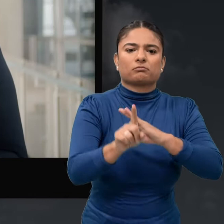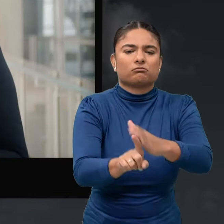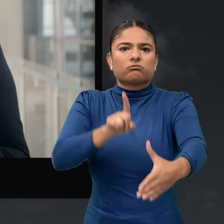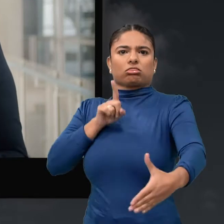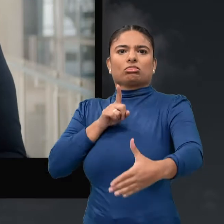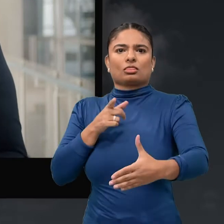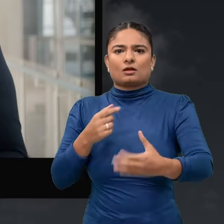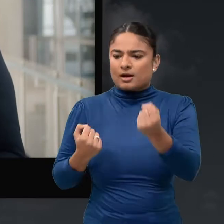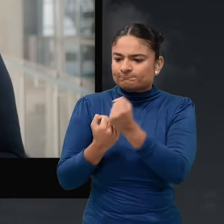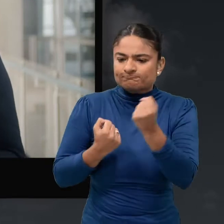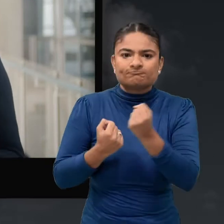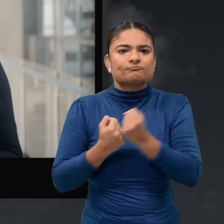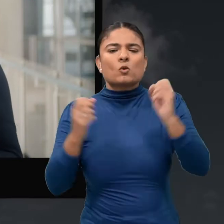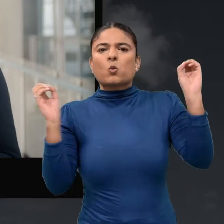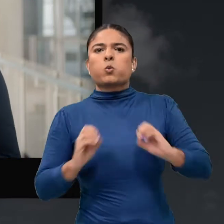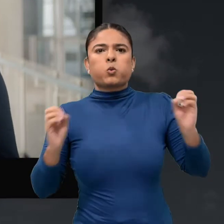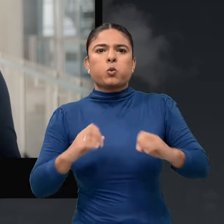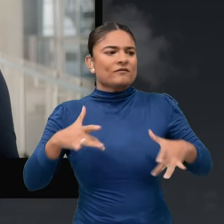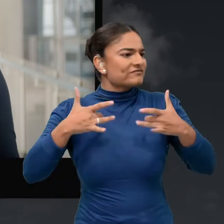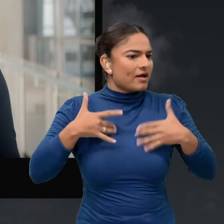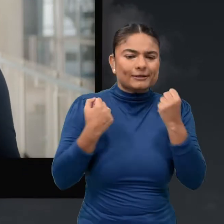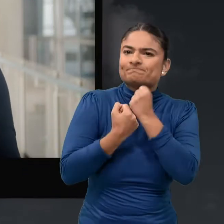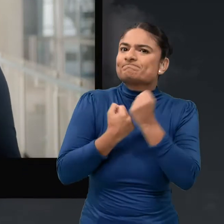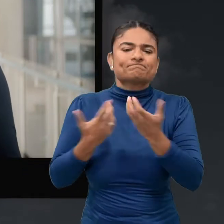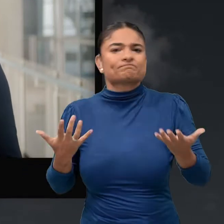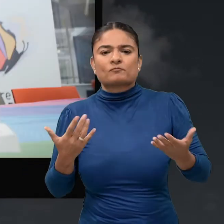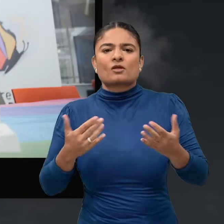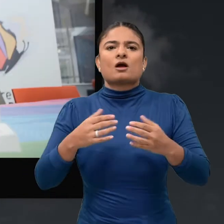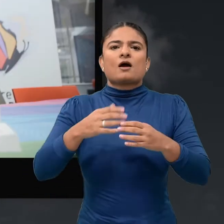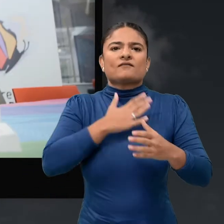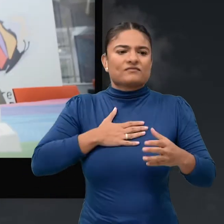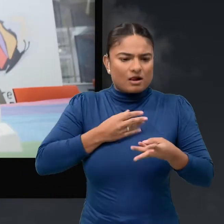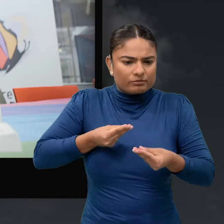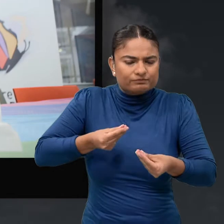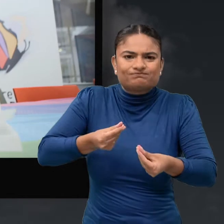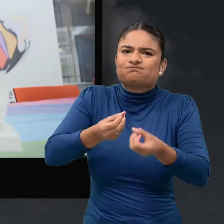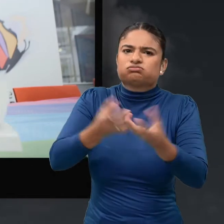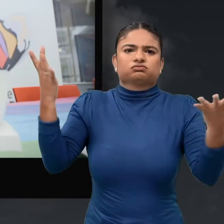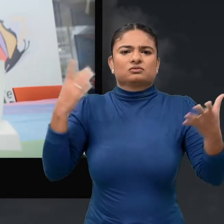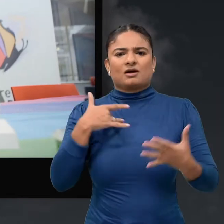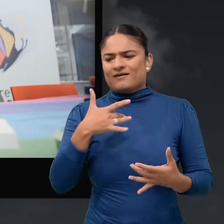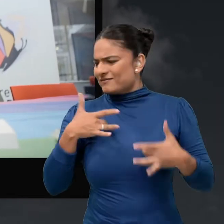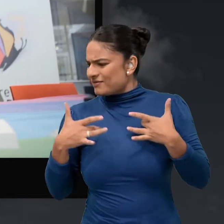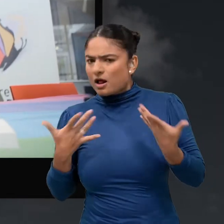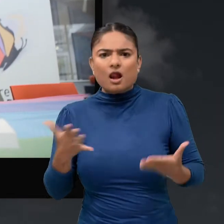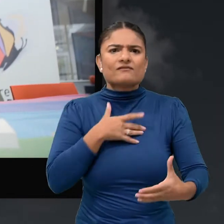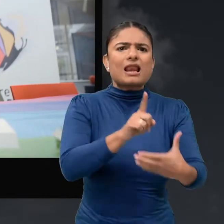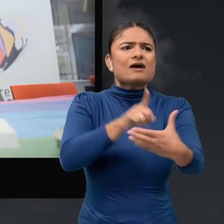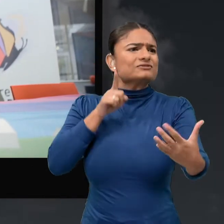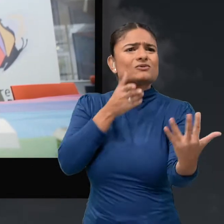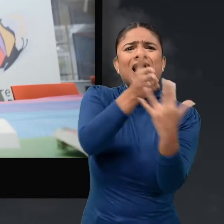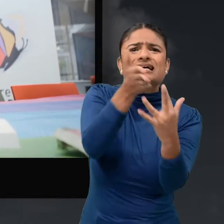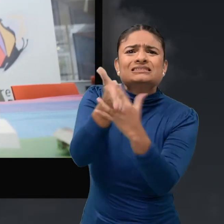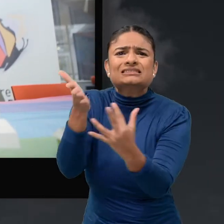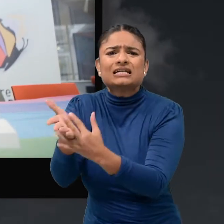their personal assistance, so they were not able to access their personal assistance. And this had a ripple effect in the sense that then it meant that